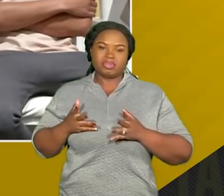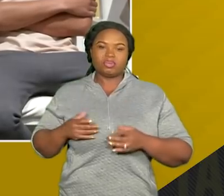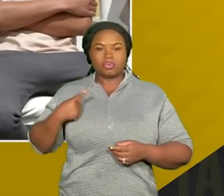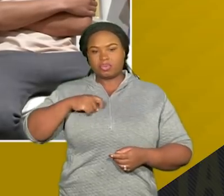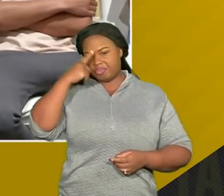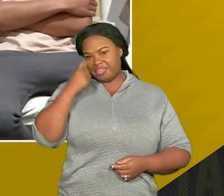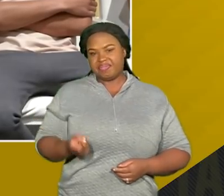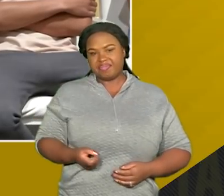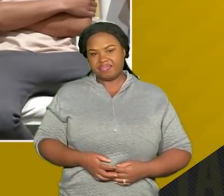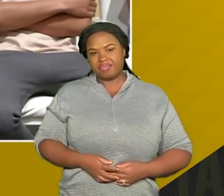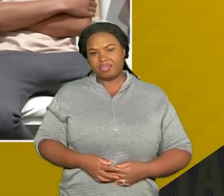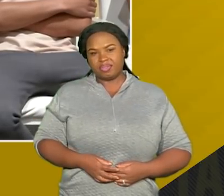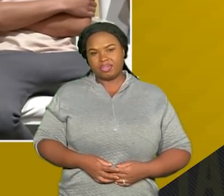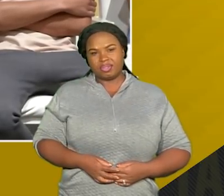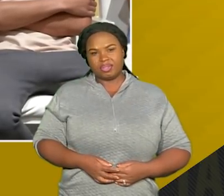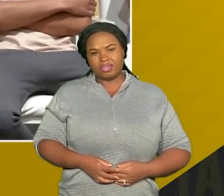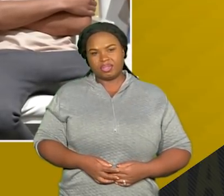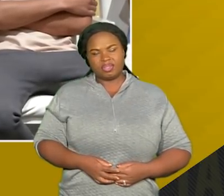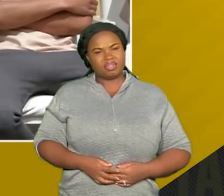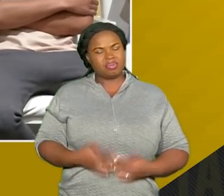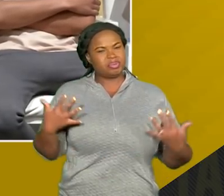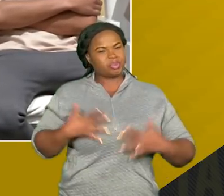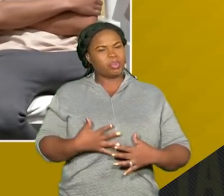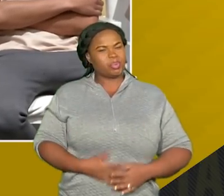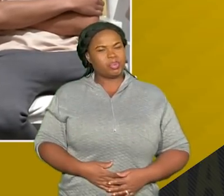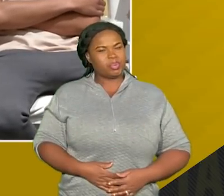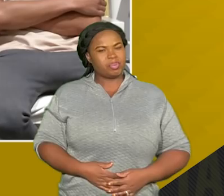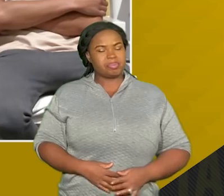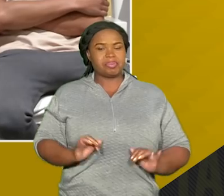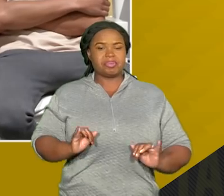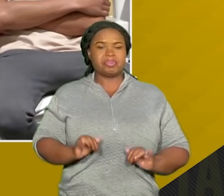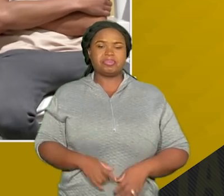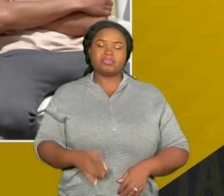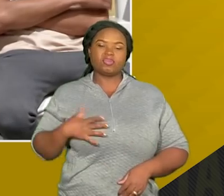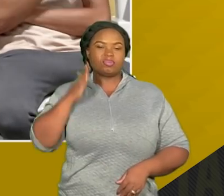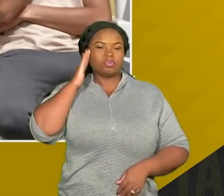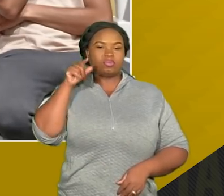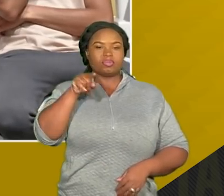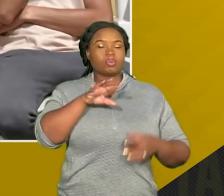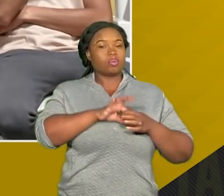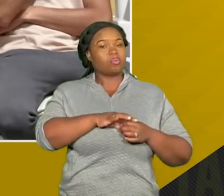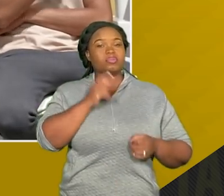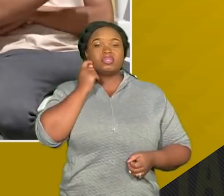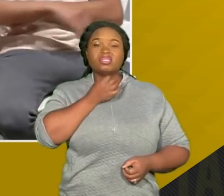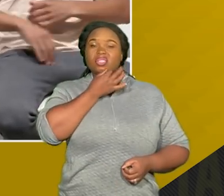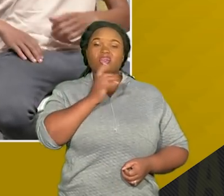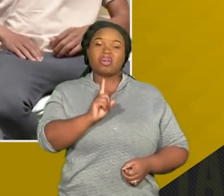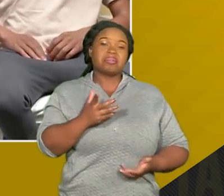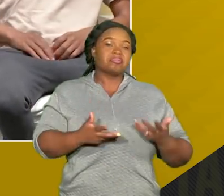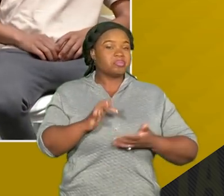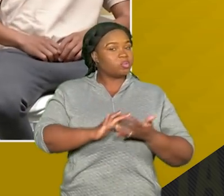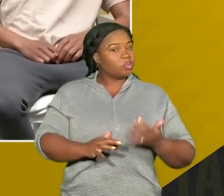Okay. All right. Ziyathusa lezi tori Nicolette ngendlela esizibona ngakhona but asize ukuthi abantu bathini emakhaya mhlawumbe banestori ofuna ukusitshela